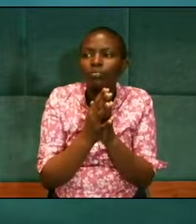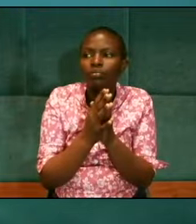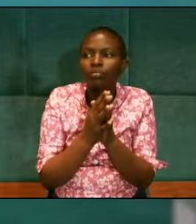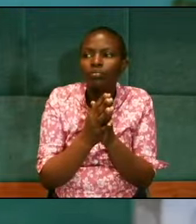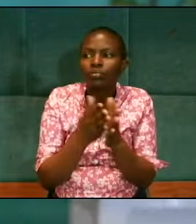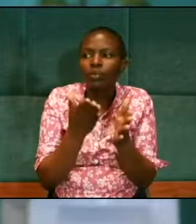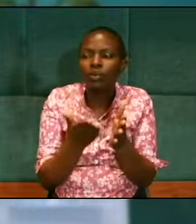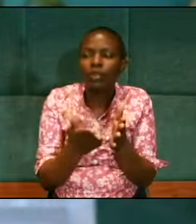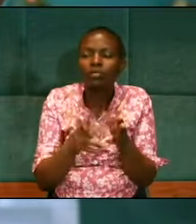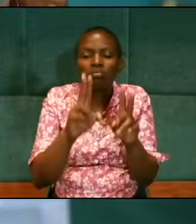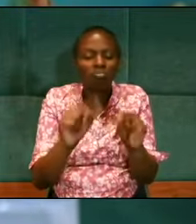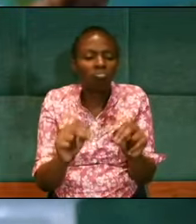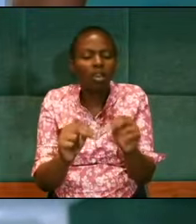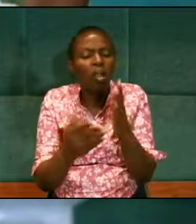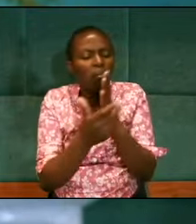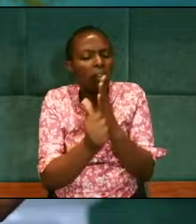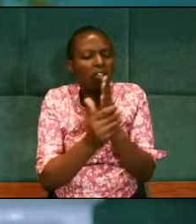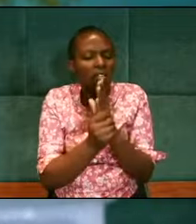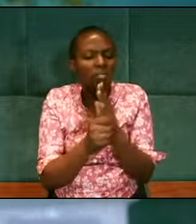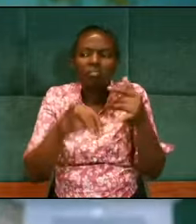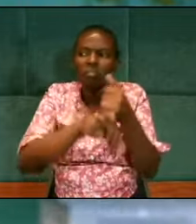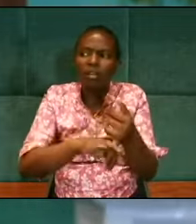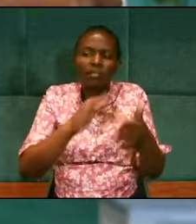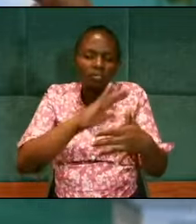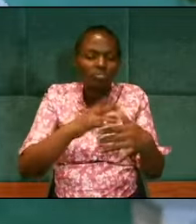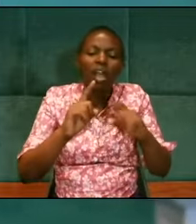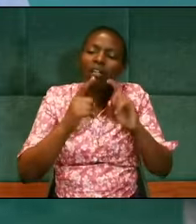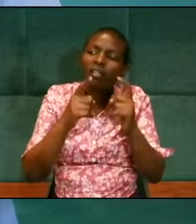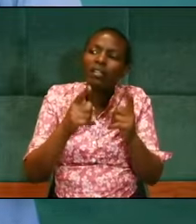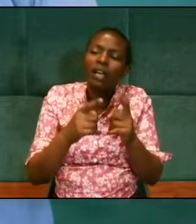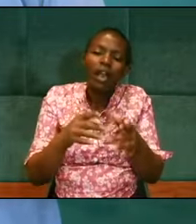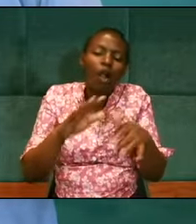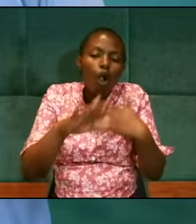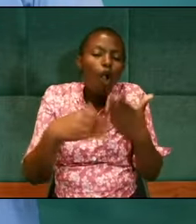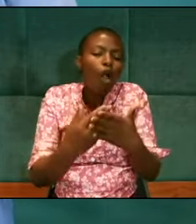is no perfect marriage after sin. Every marriage has its difficulty.